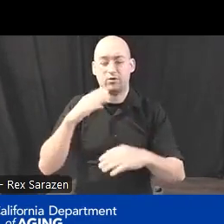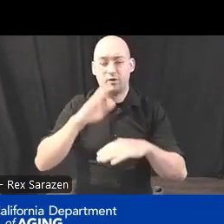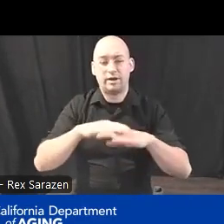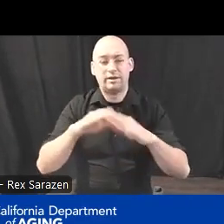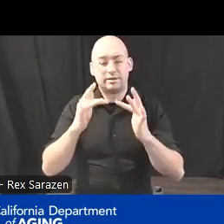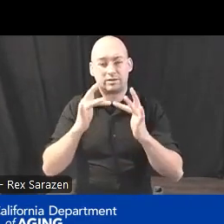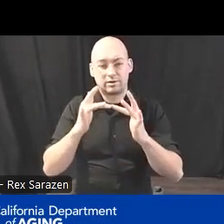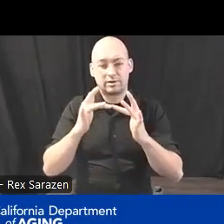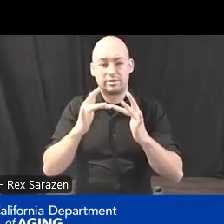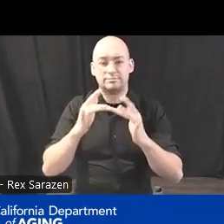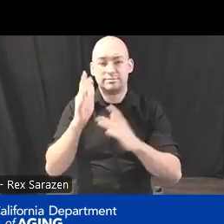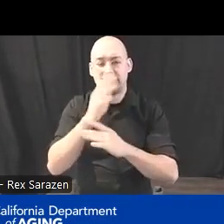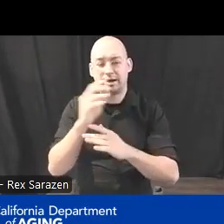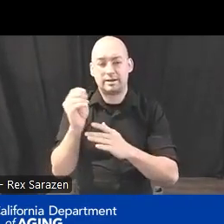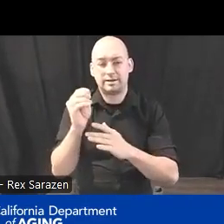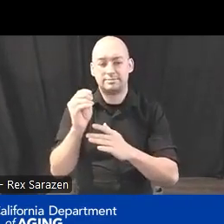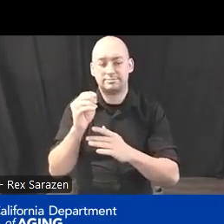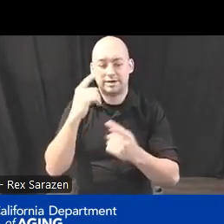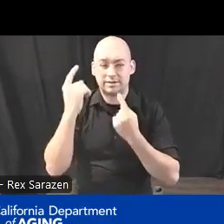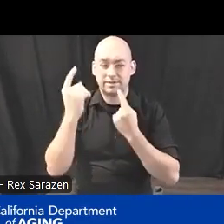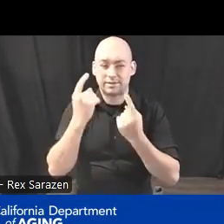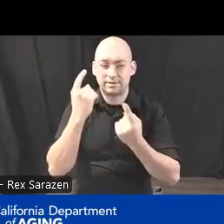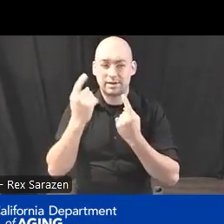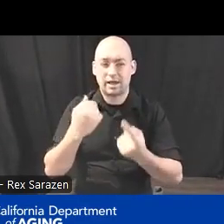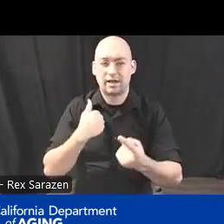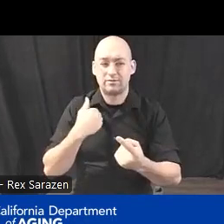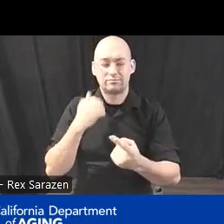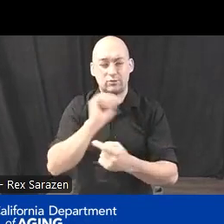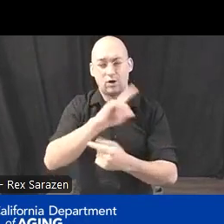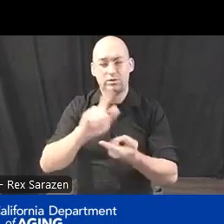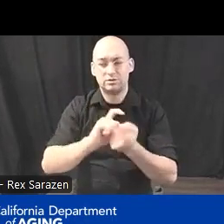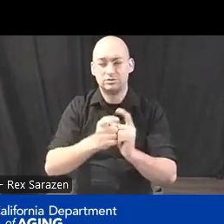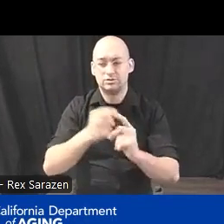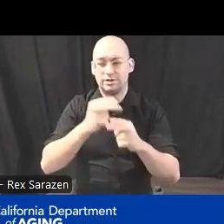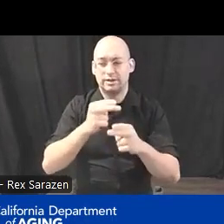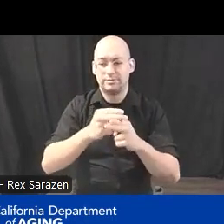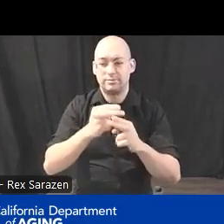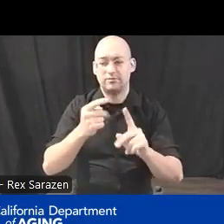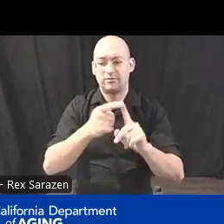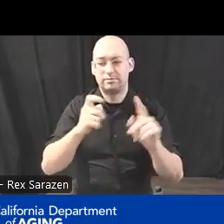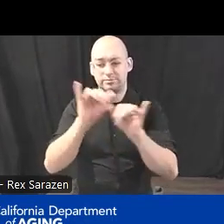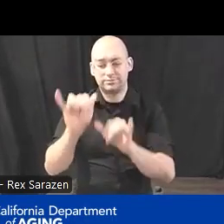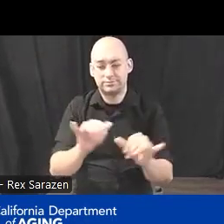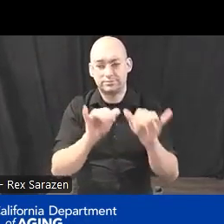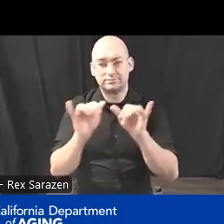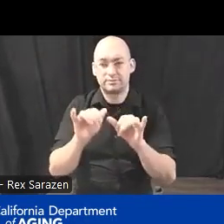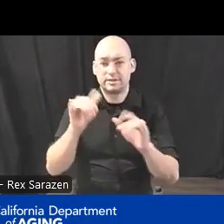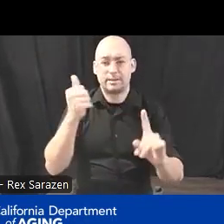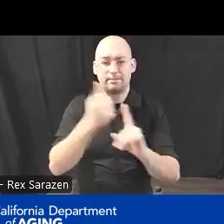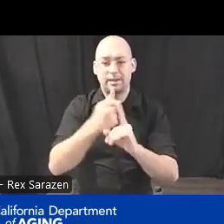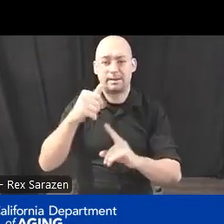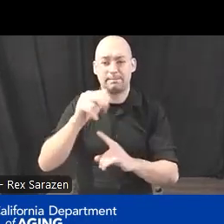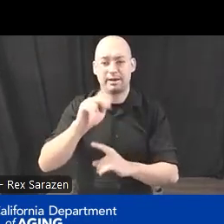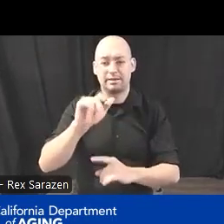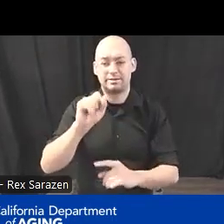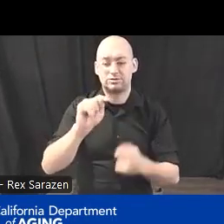and I believe we have all changed our name from the generic impact panelist to our